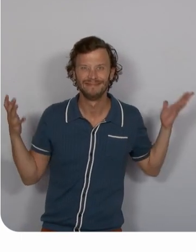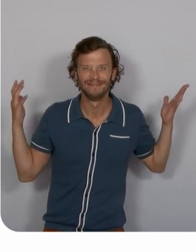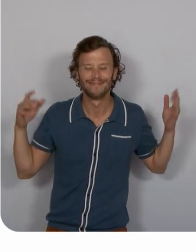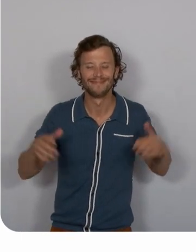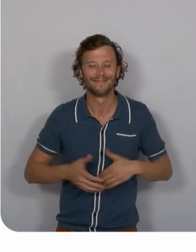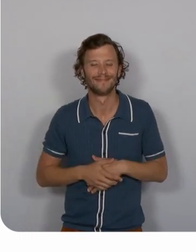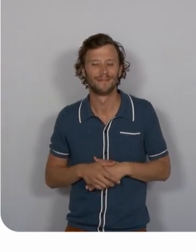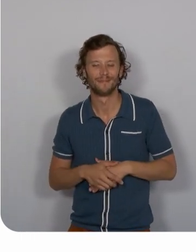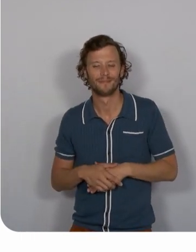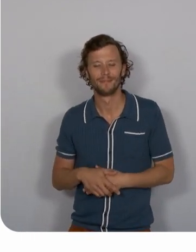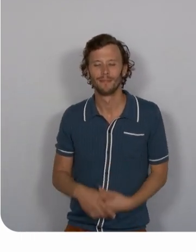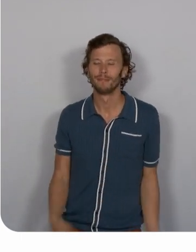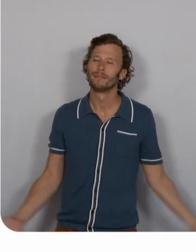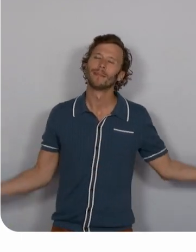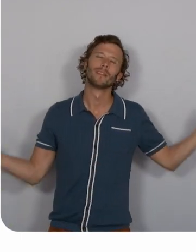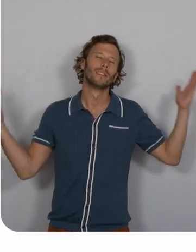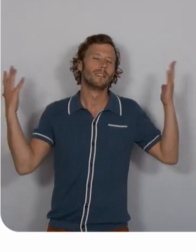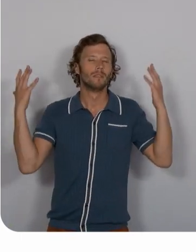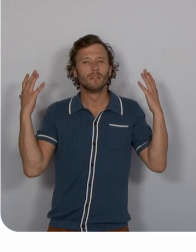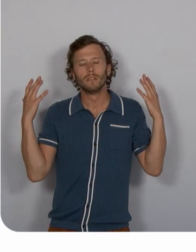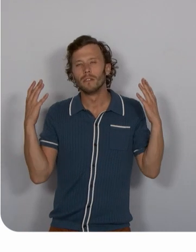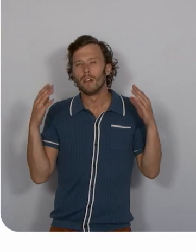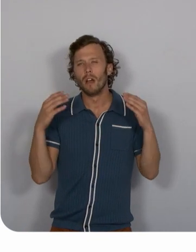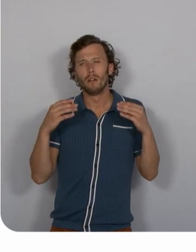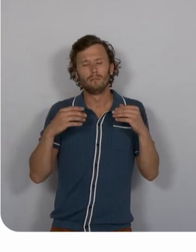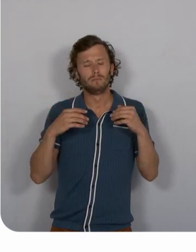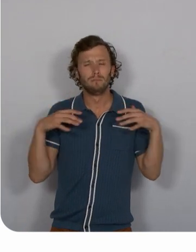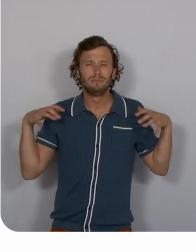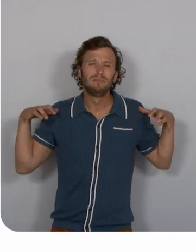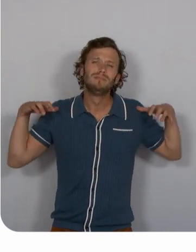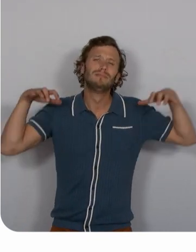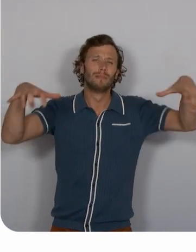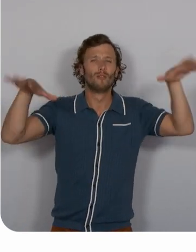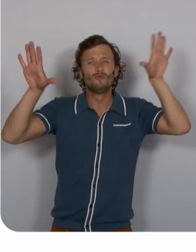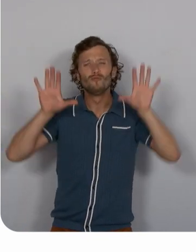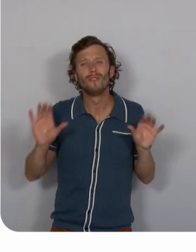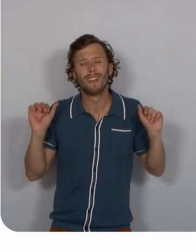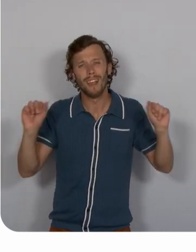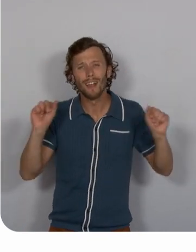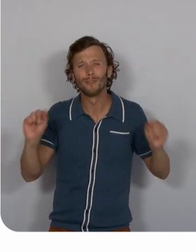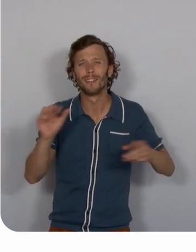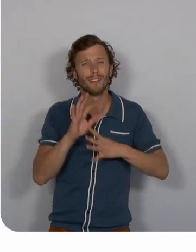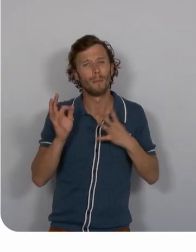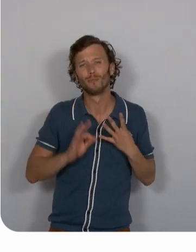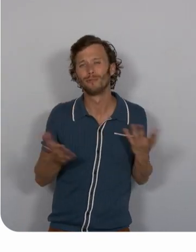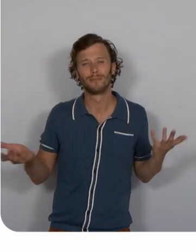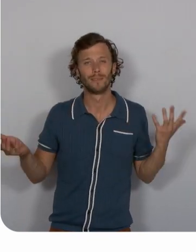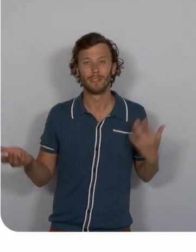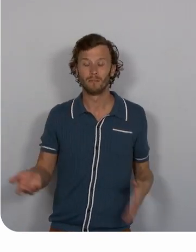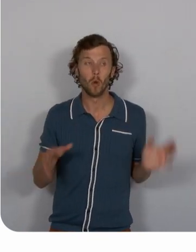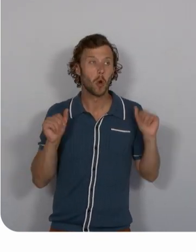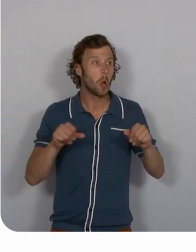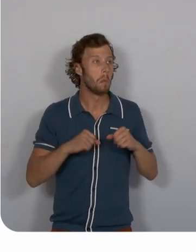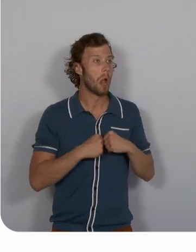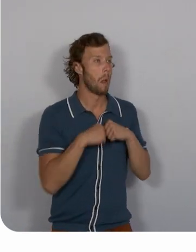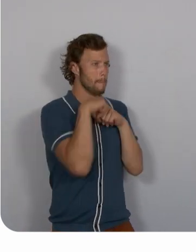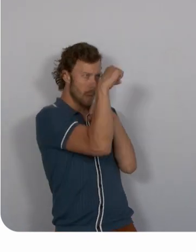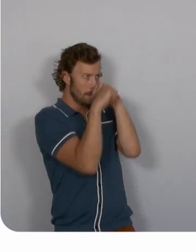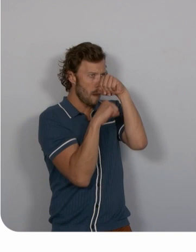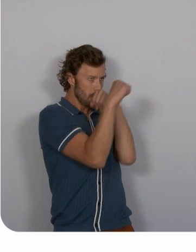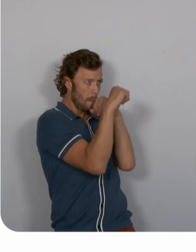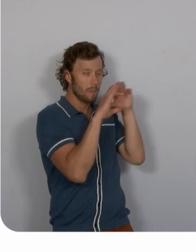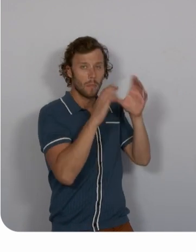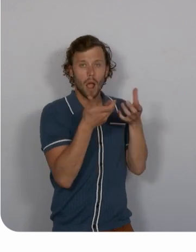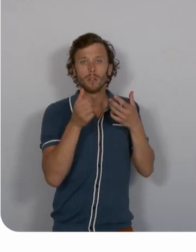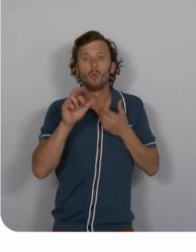There are so many great exercise options on Quest, whether it's a boxing class or interval training. And